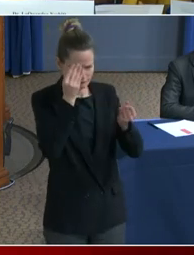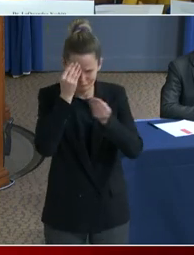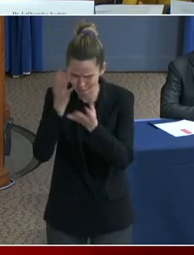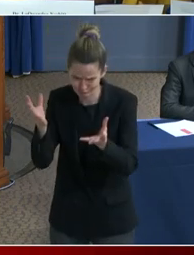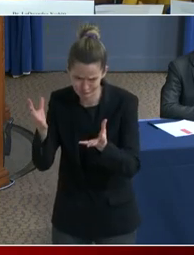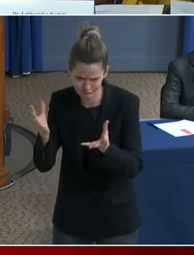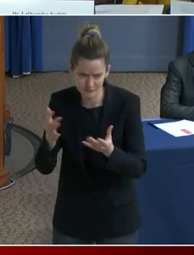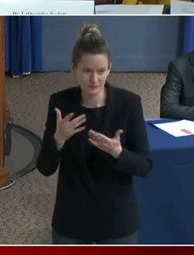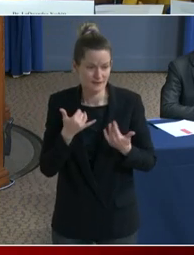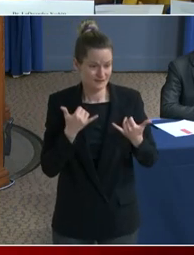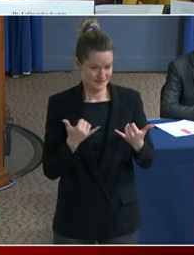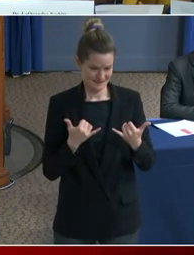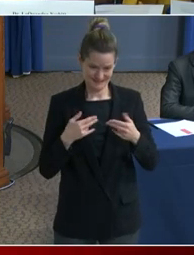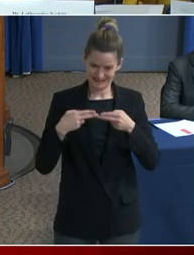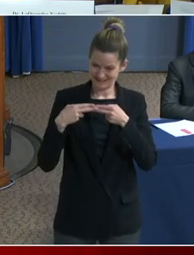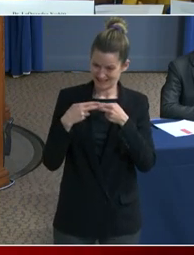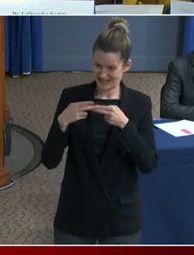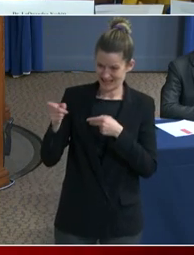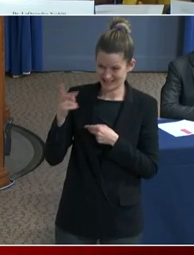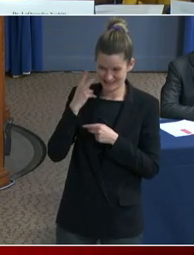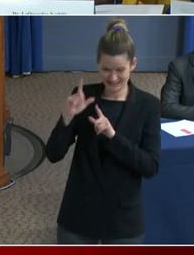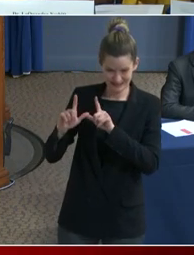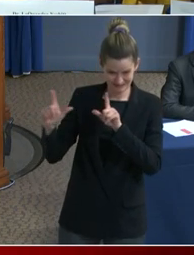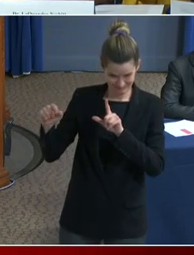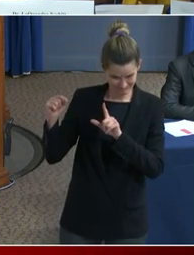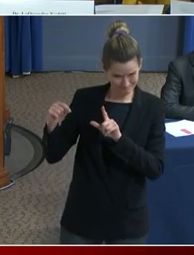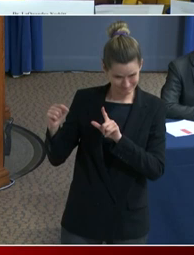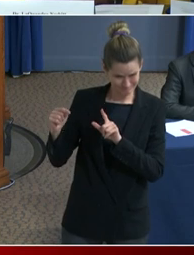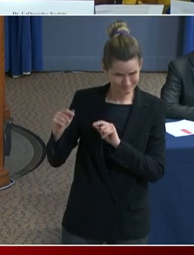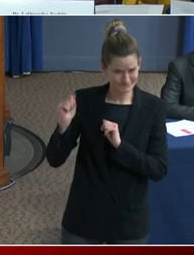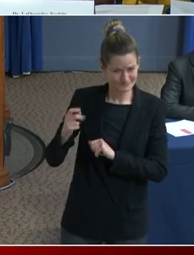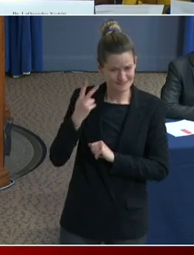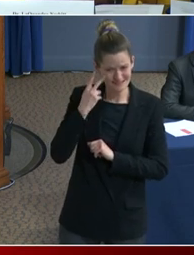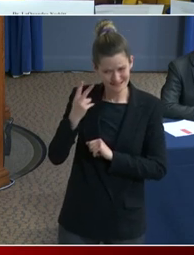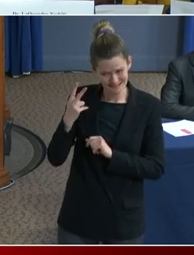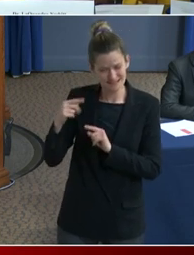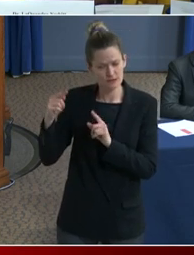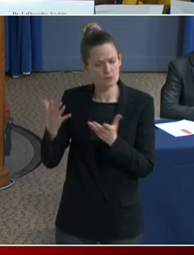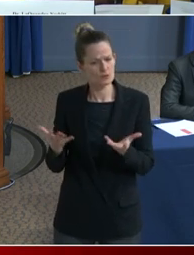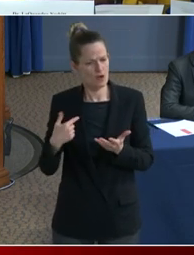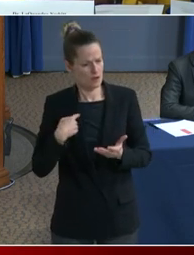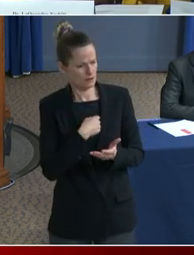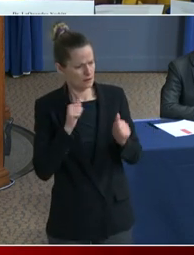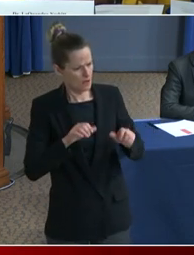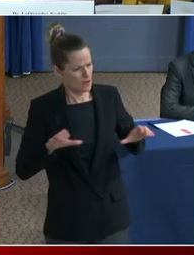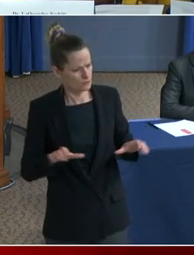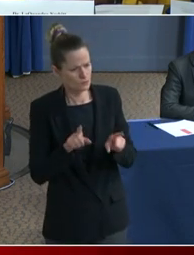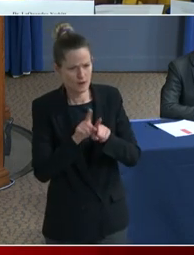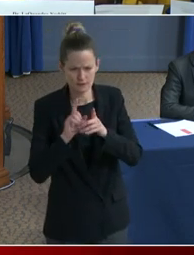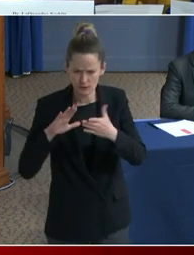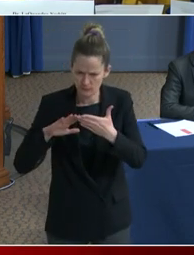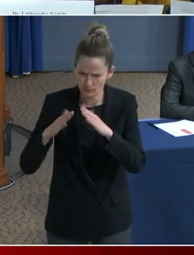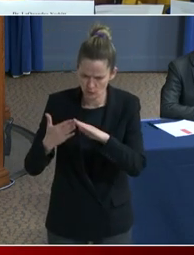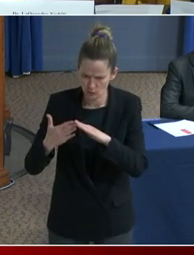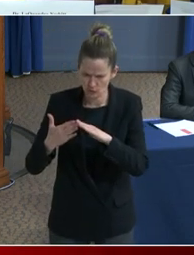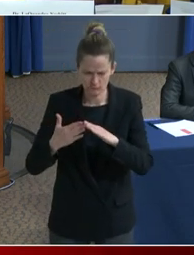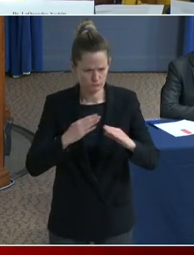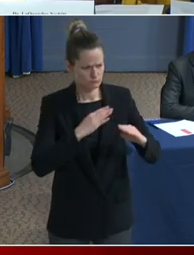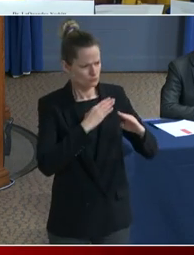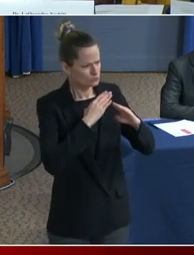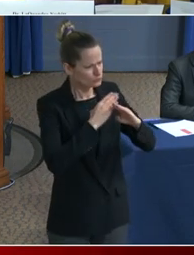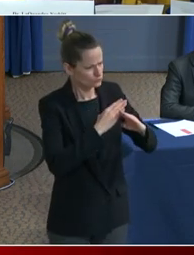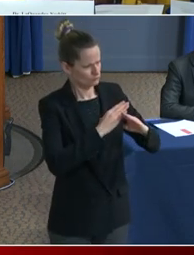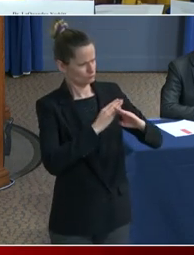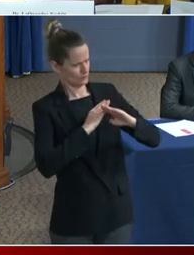with you all of the things we can continue to do as a community to protect ourselves and